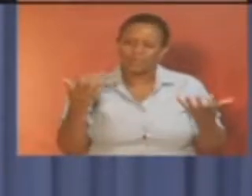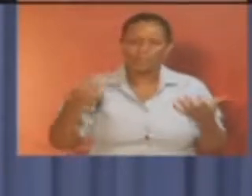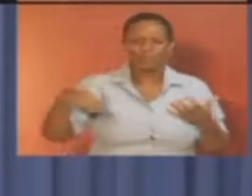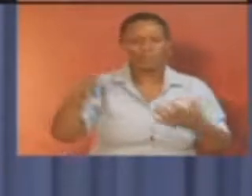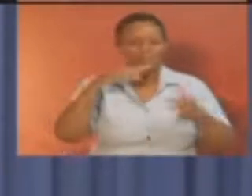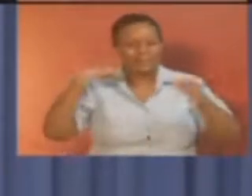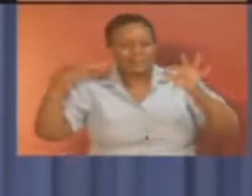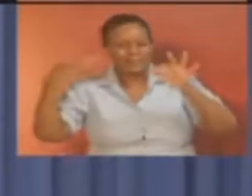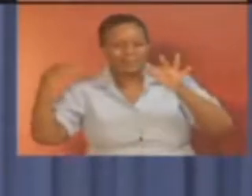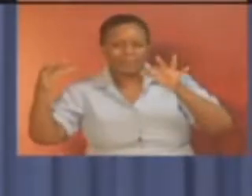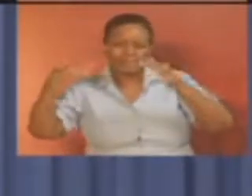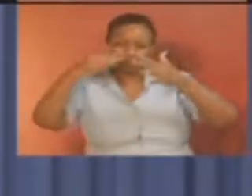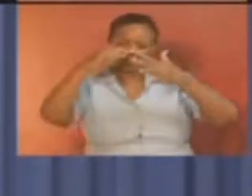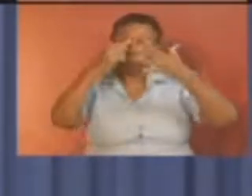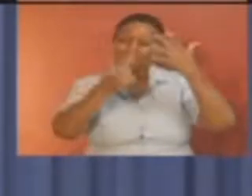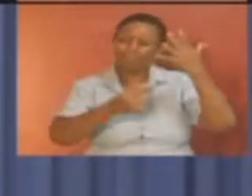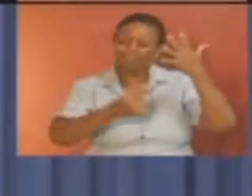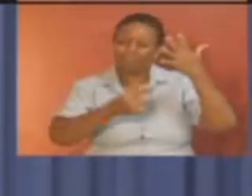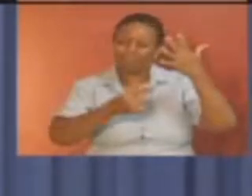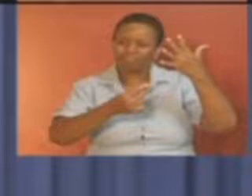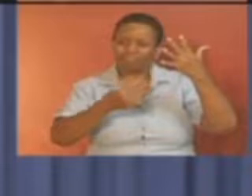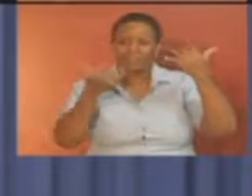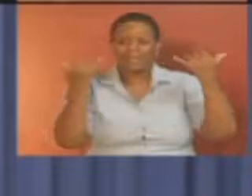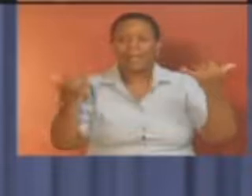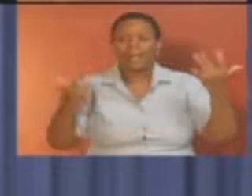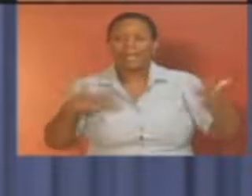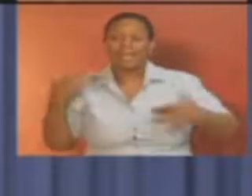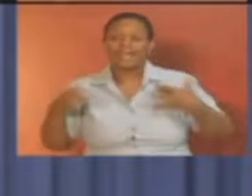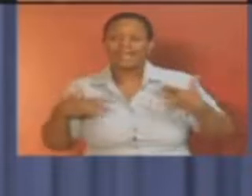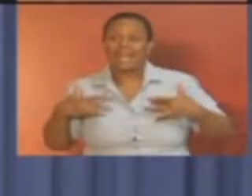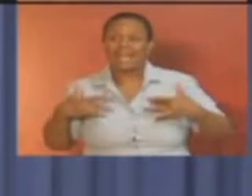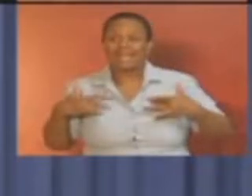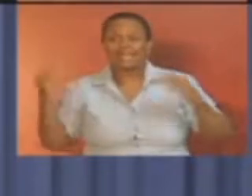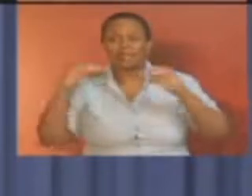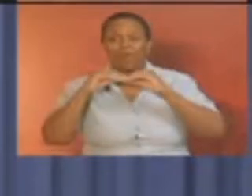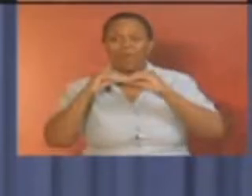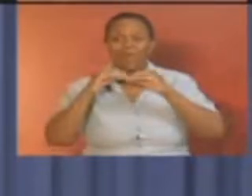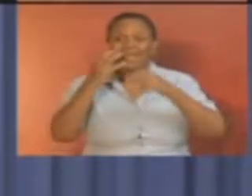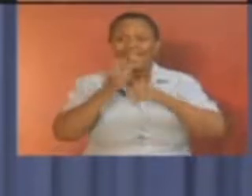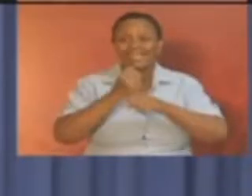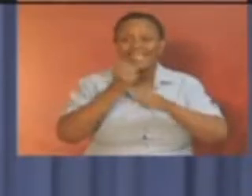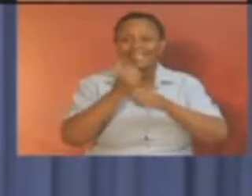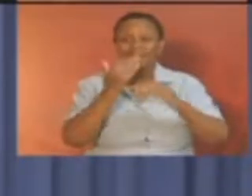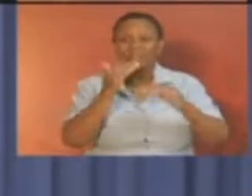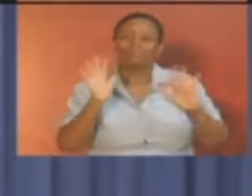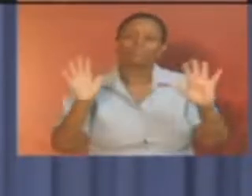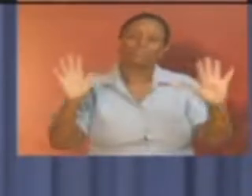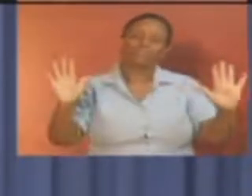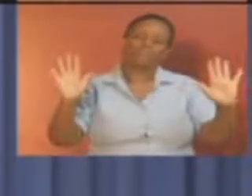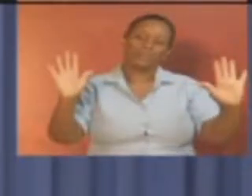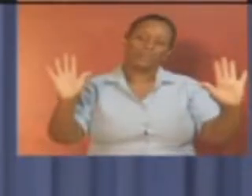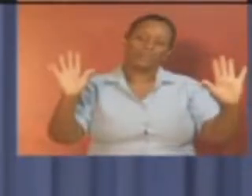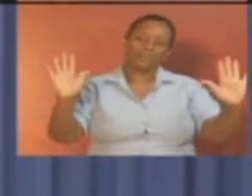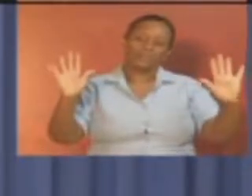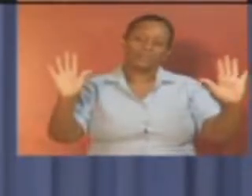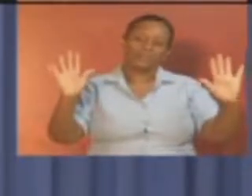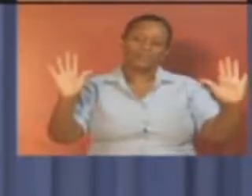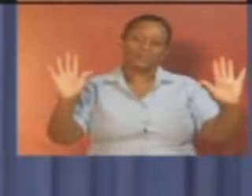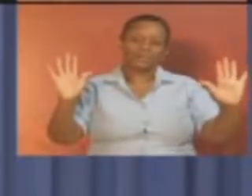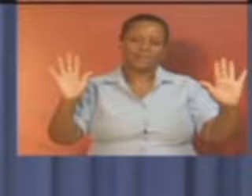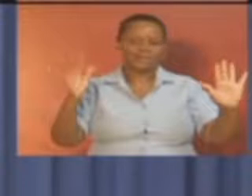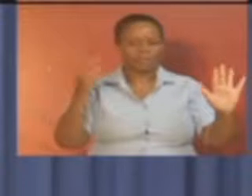not excitedly going into further restrictive operations, which you loosely